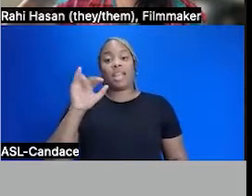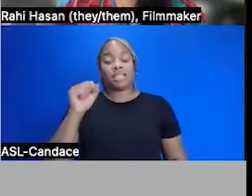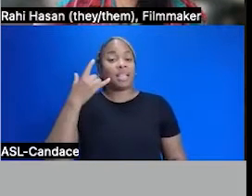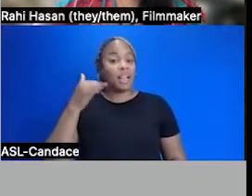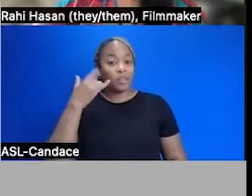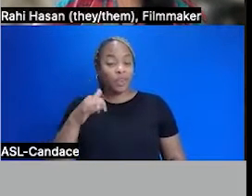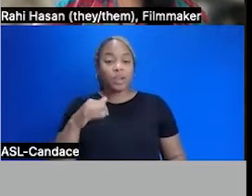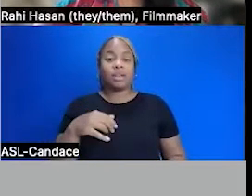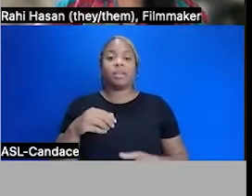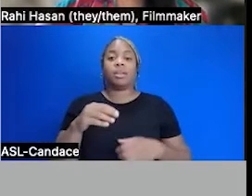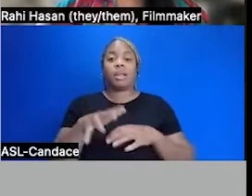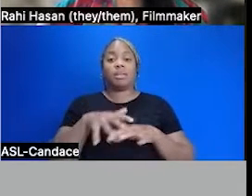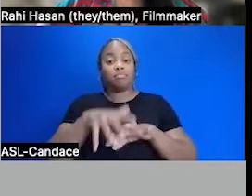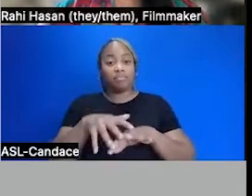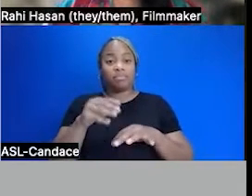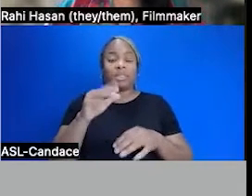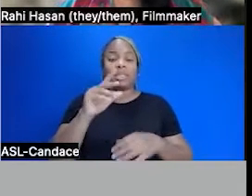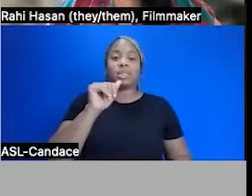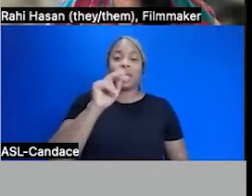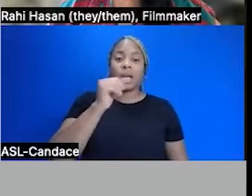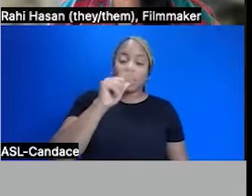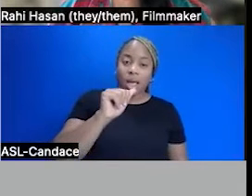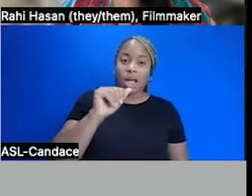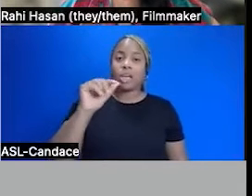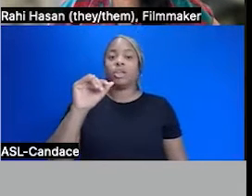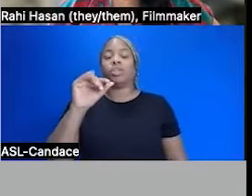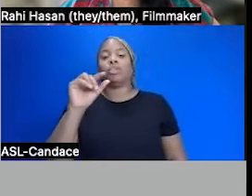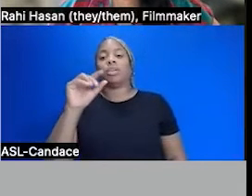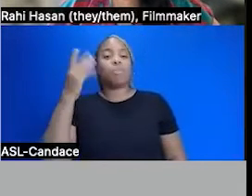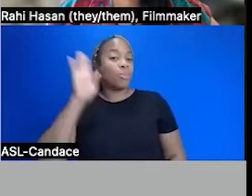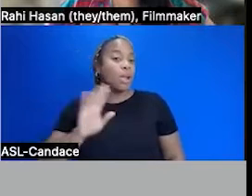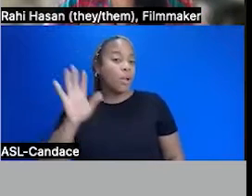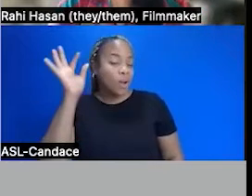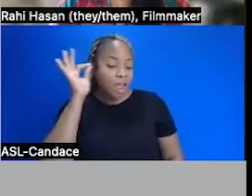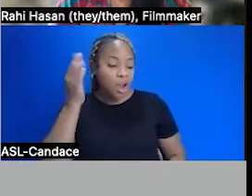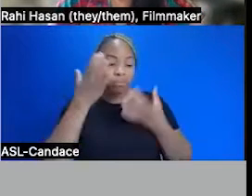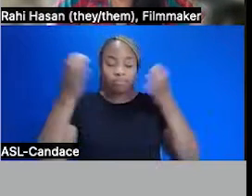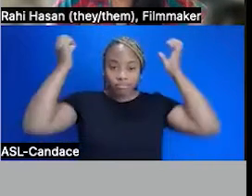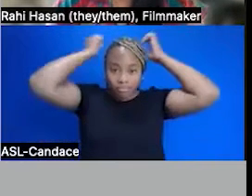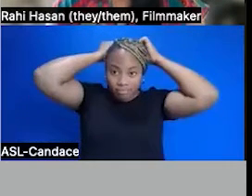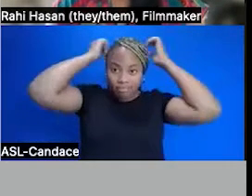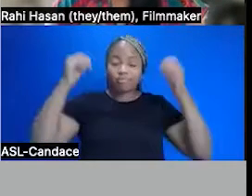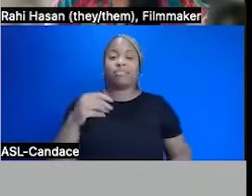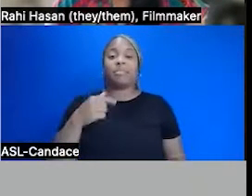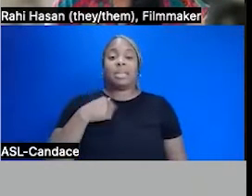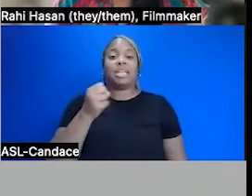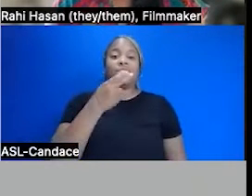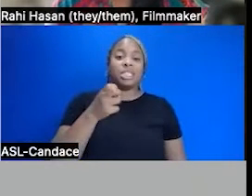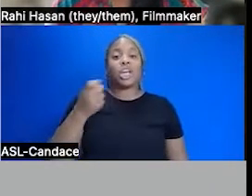on the ancestral lands of the Tongva and the Chumash peoples. I have brown hair, it's pinned back, and my pronouns are she, her, and